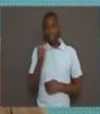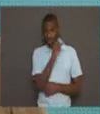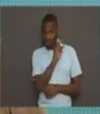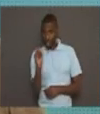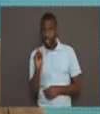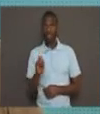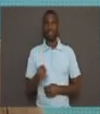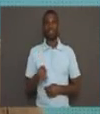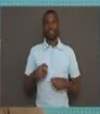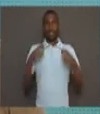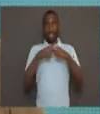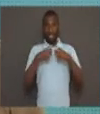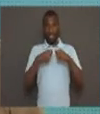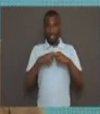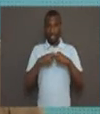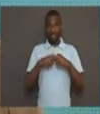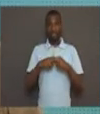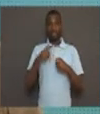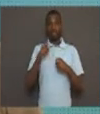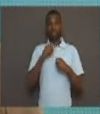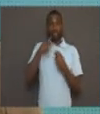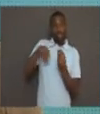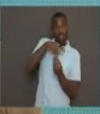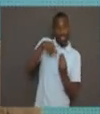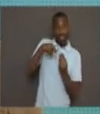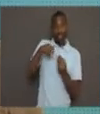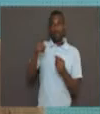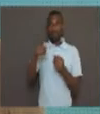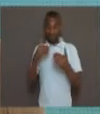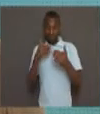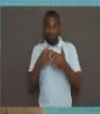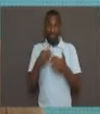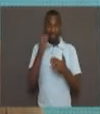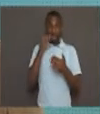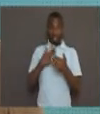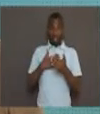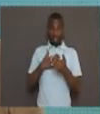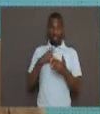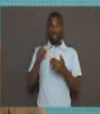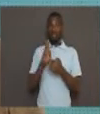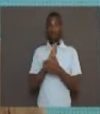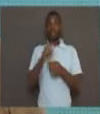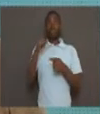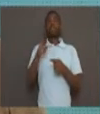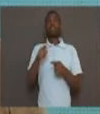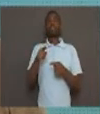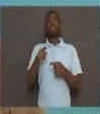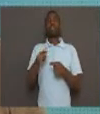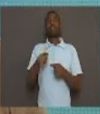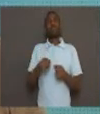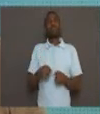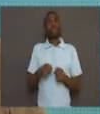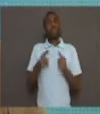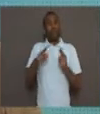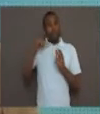However, the electricity that reaches our homes and businesses arrives at a